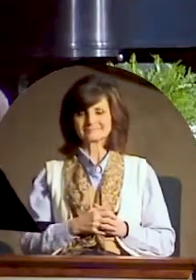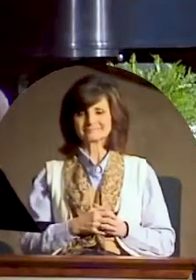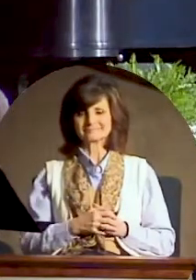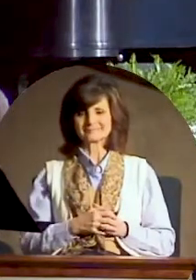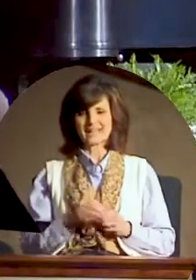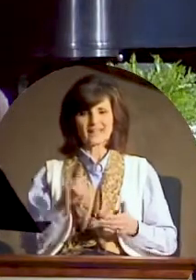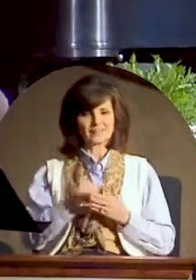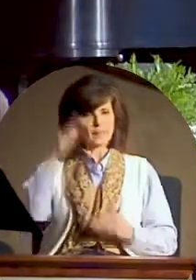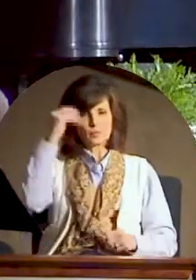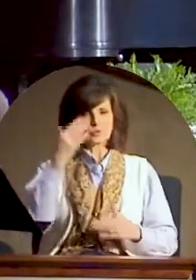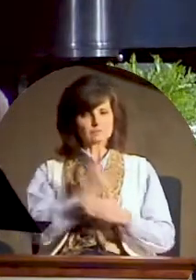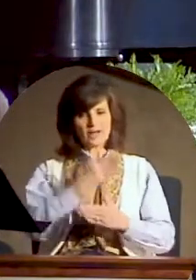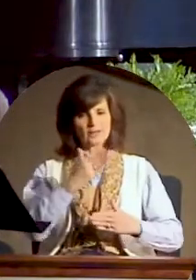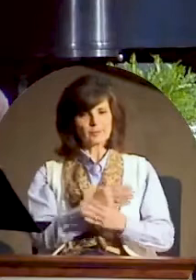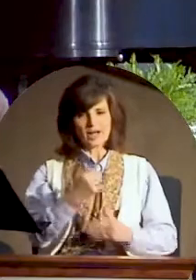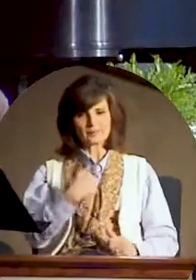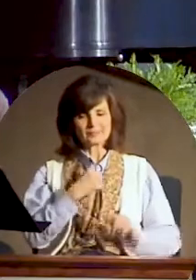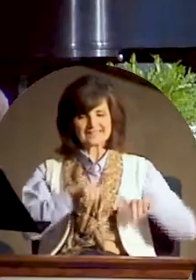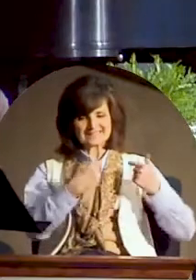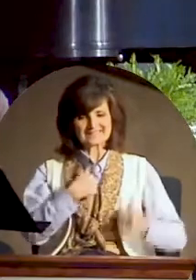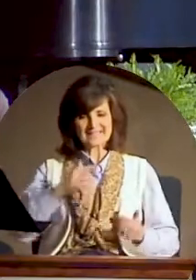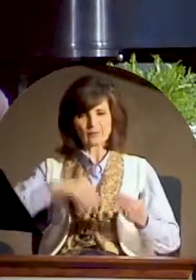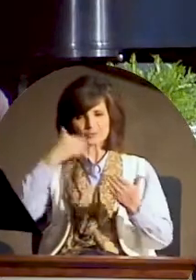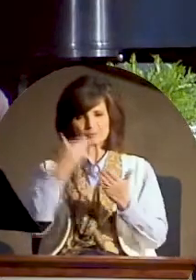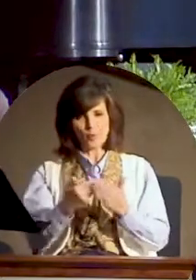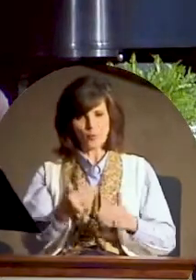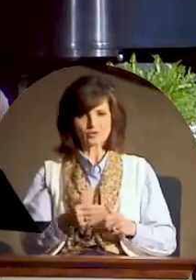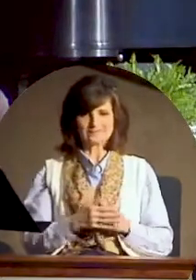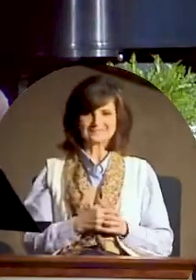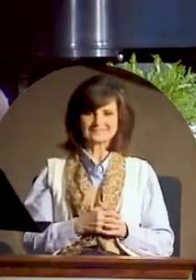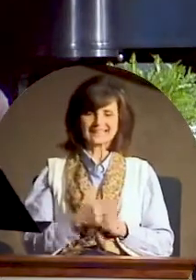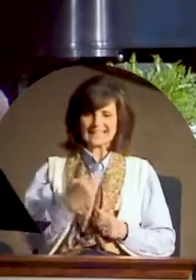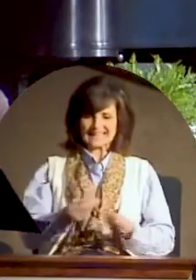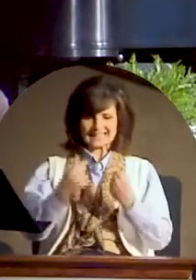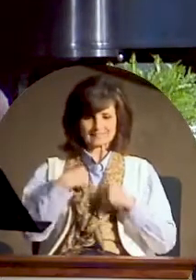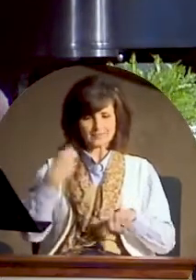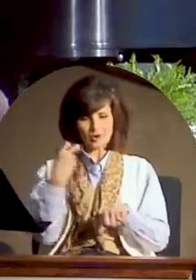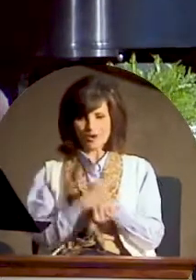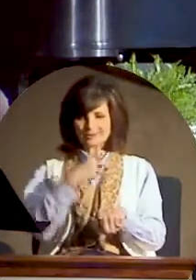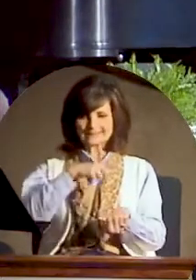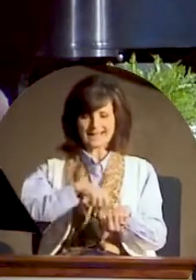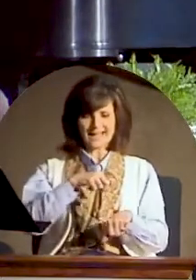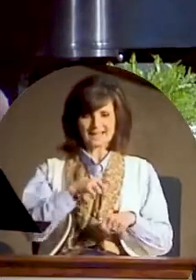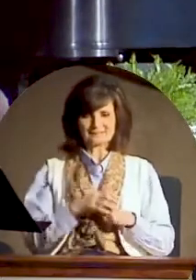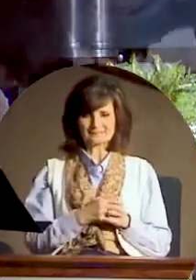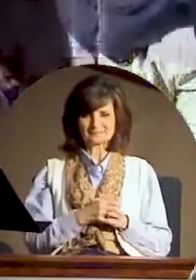That boy's been bothering me ever since I was born. He gives me a fit.